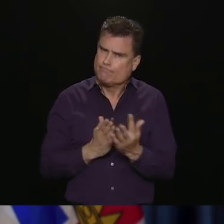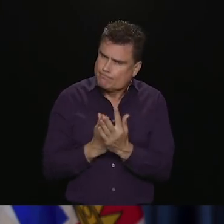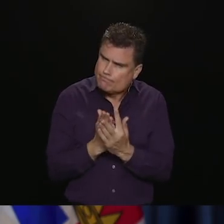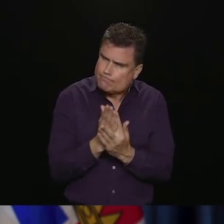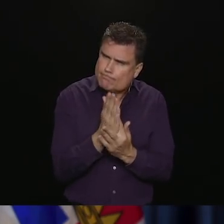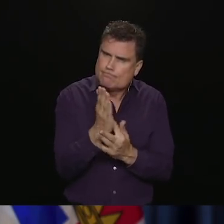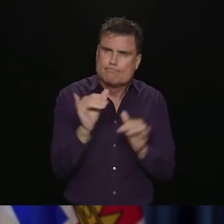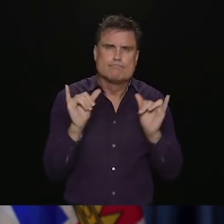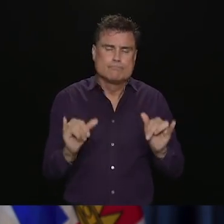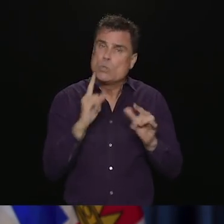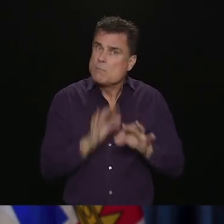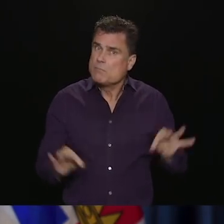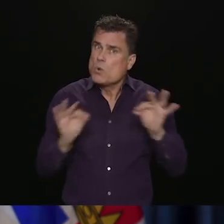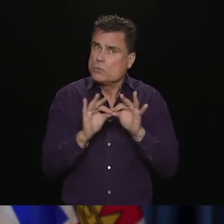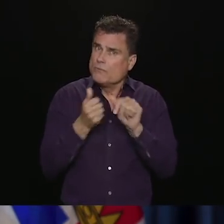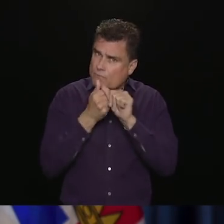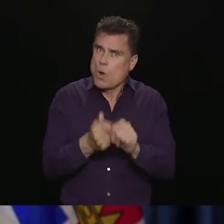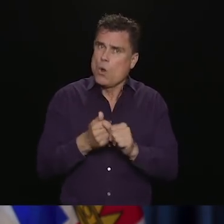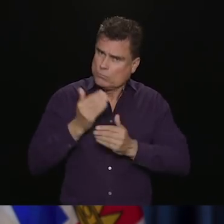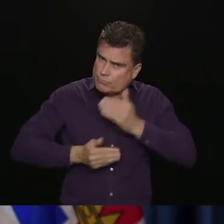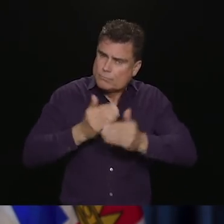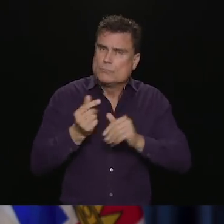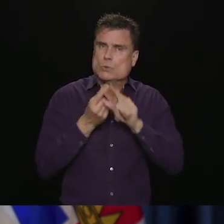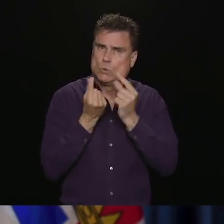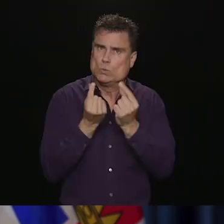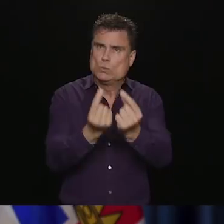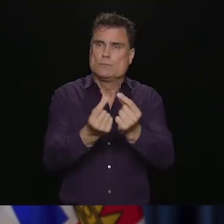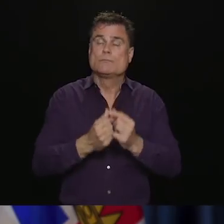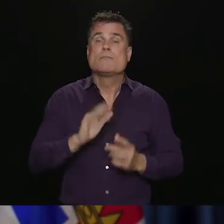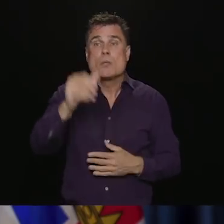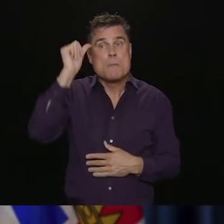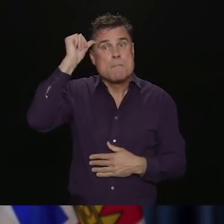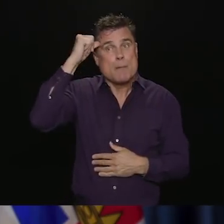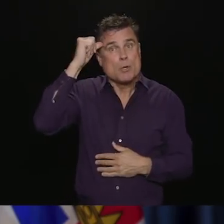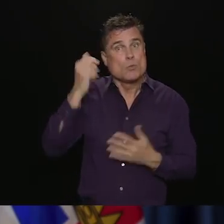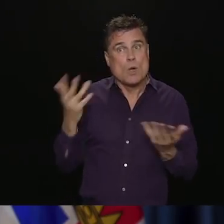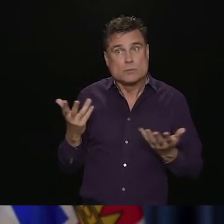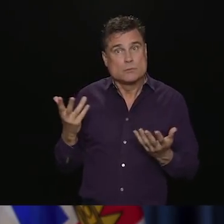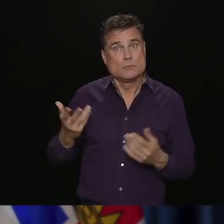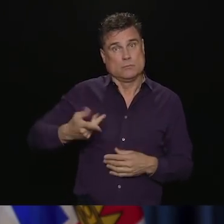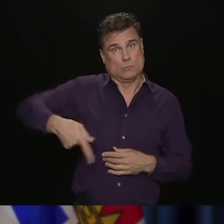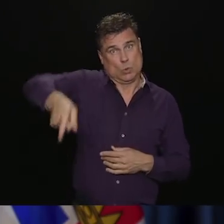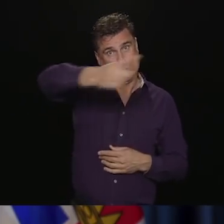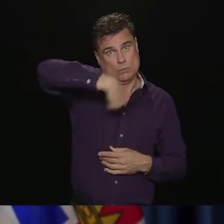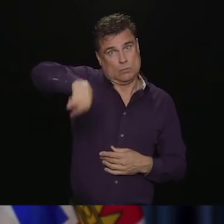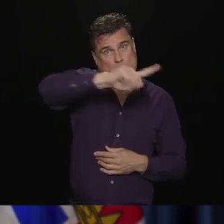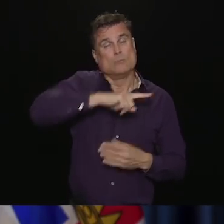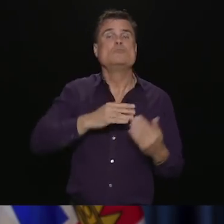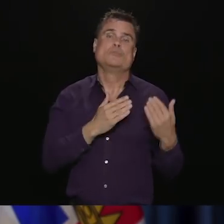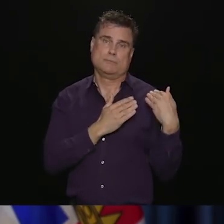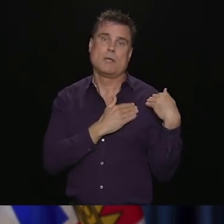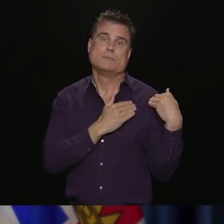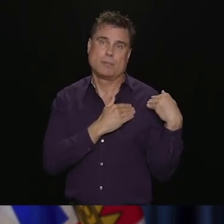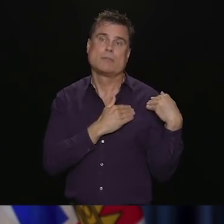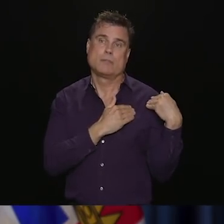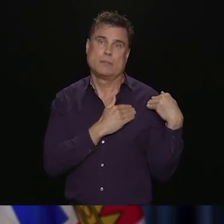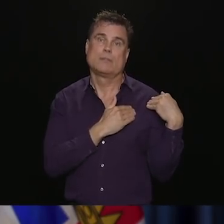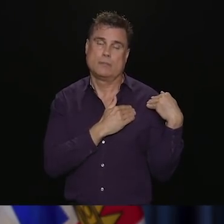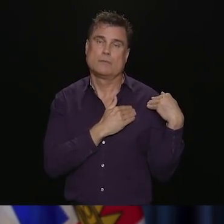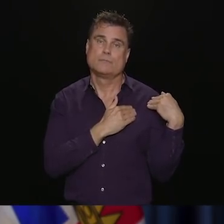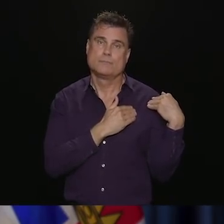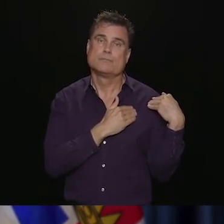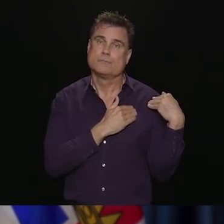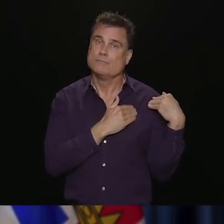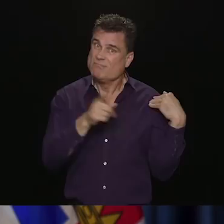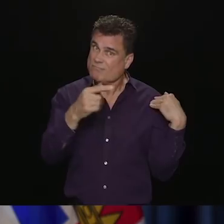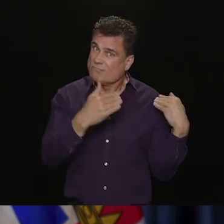vital. These words speak to our responsibility, all of our responsibilities, to stop the spread. These words speak to our individual and collective